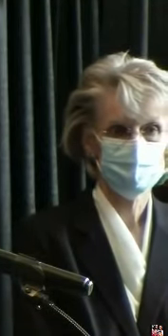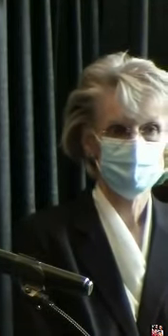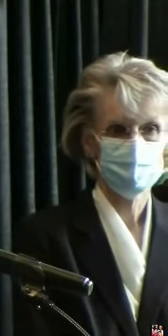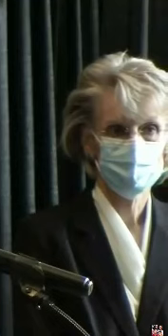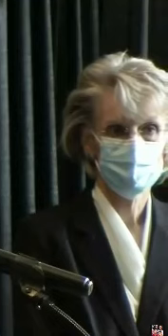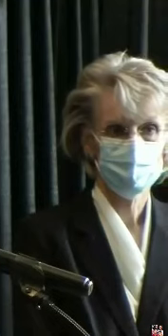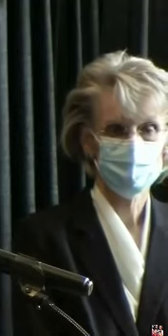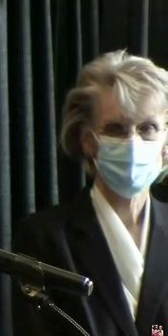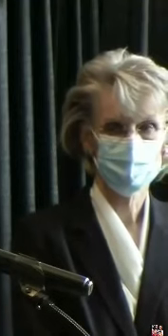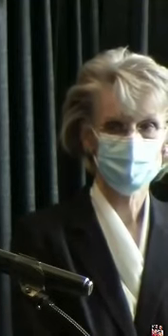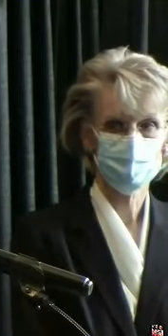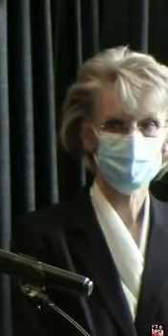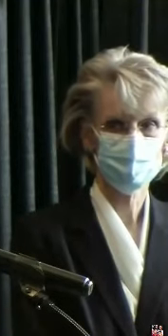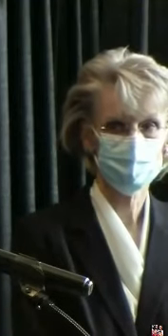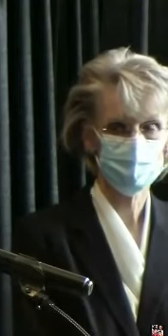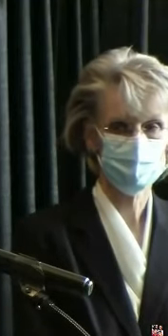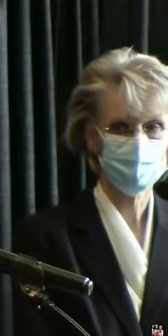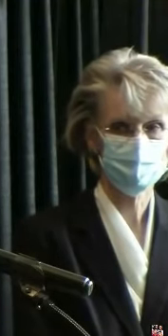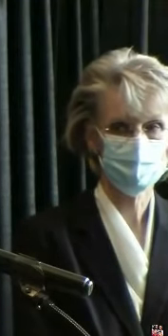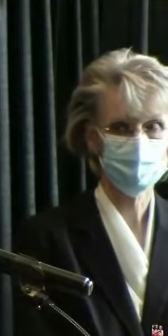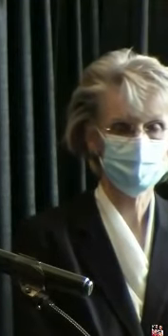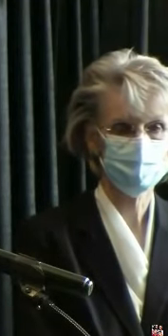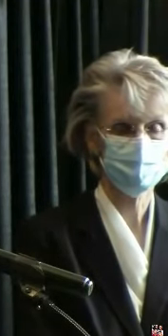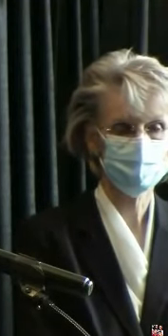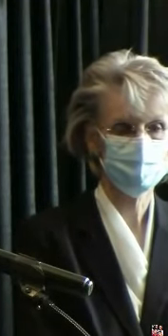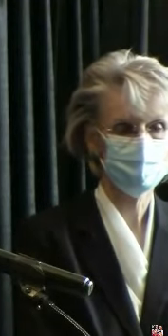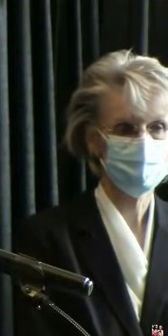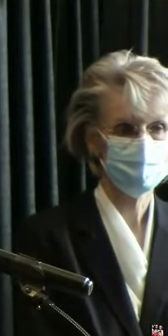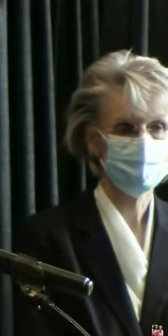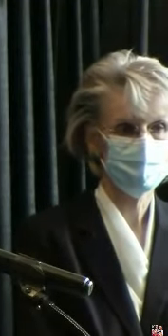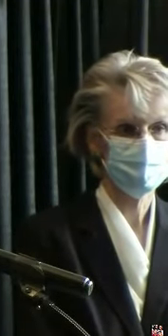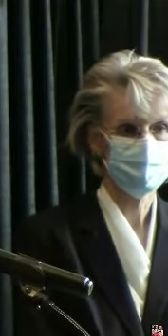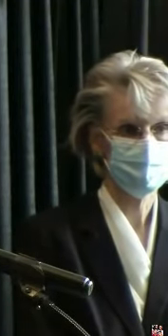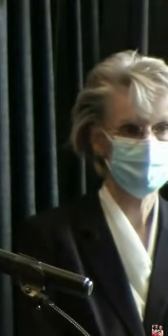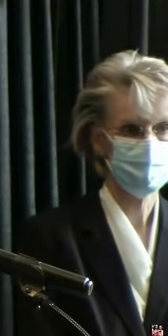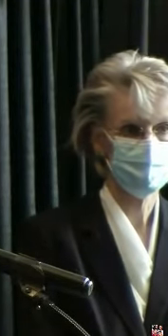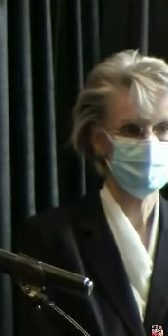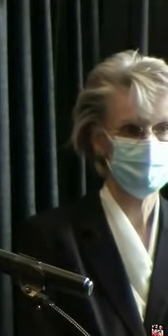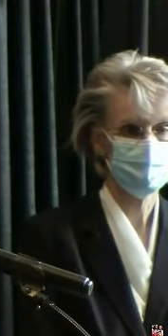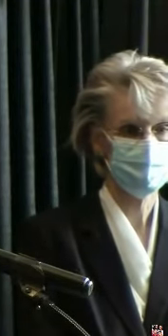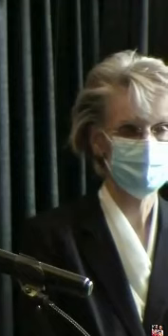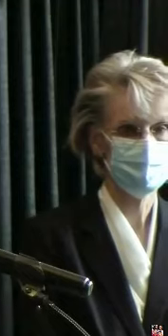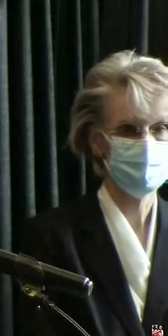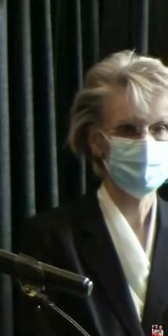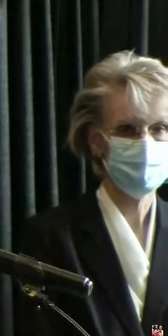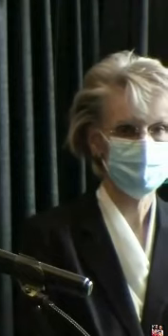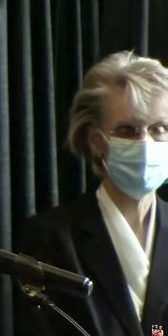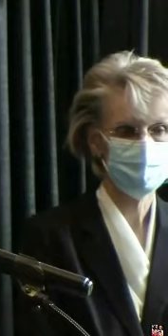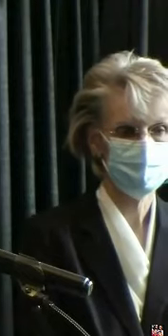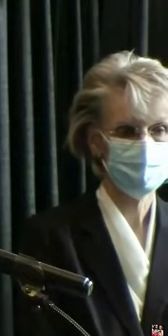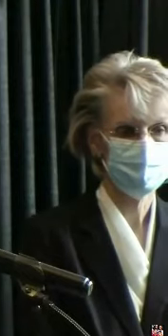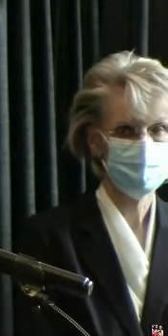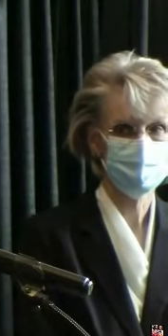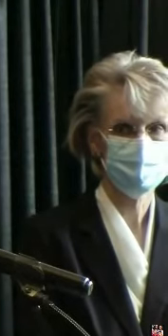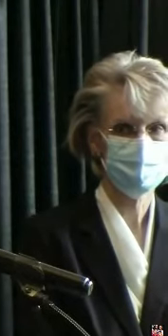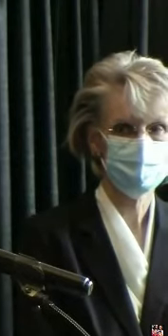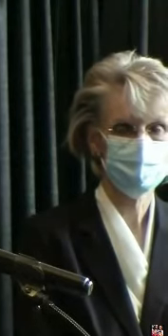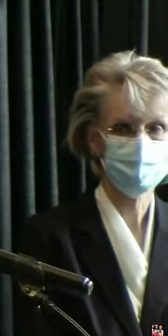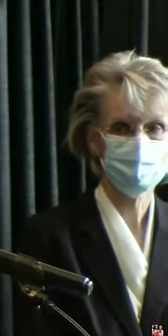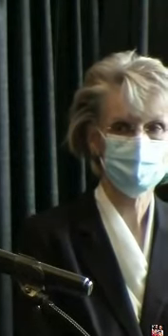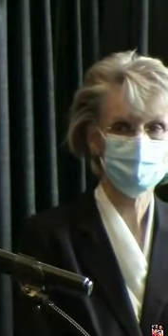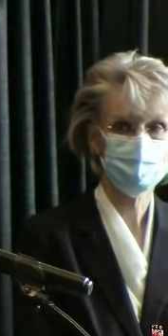If we simply act on emotion or outrage, there is no justice. Mob justice is